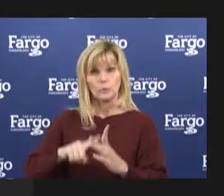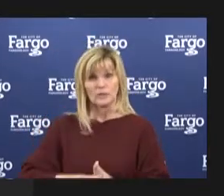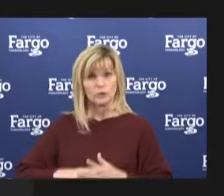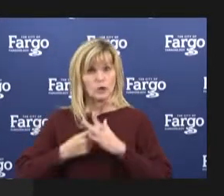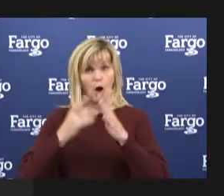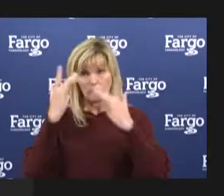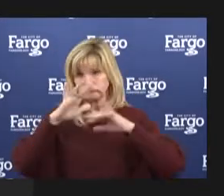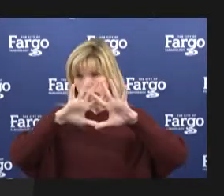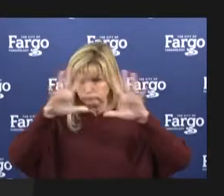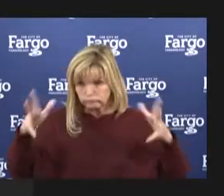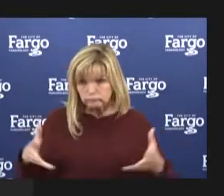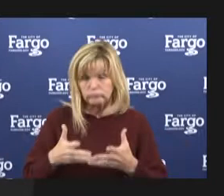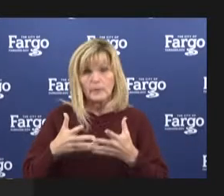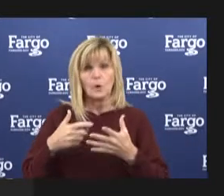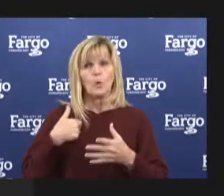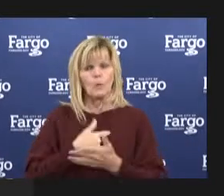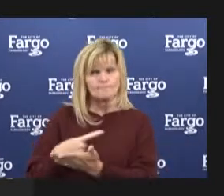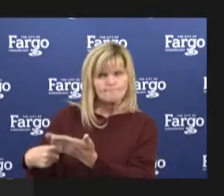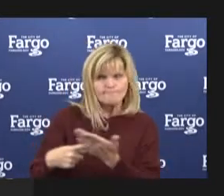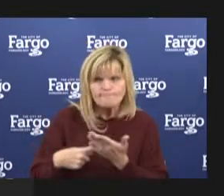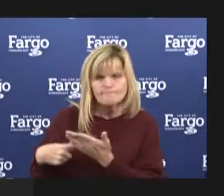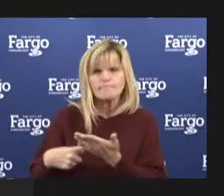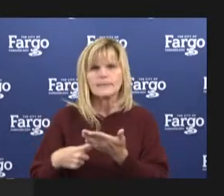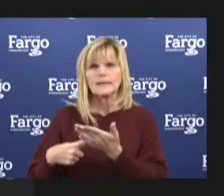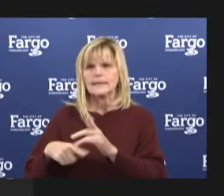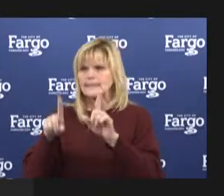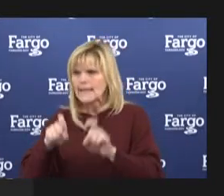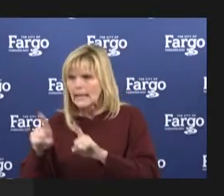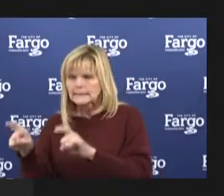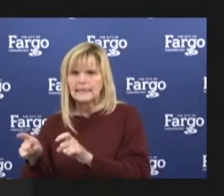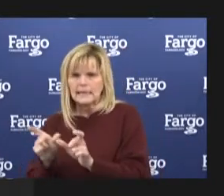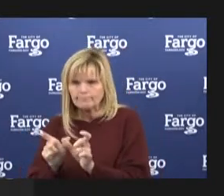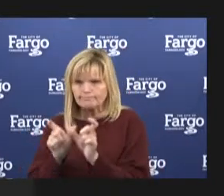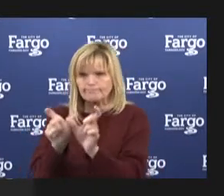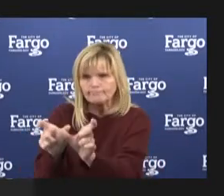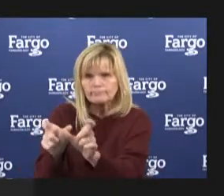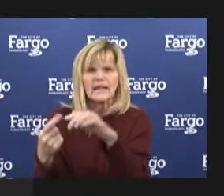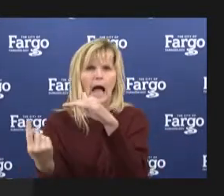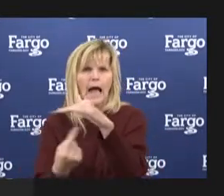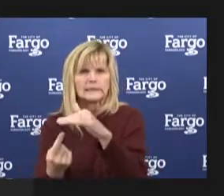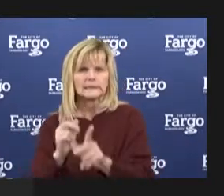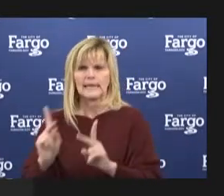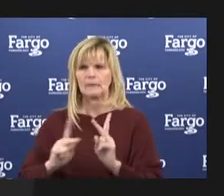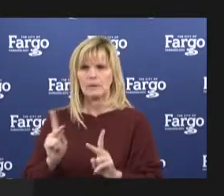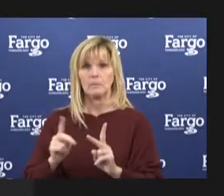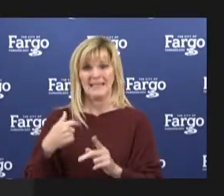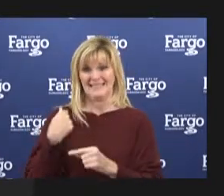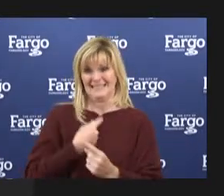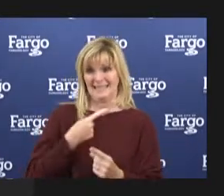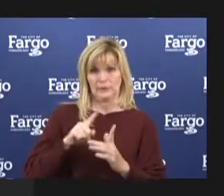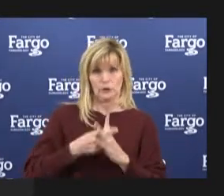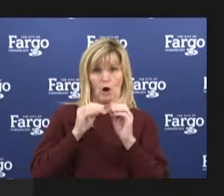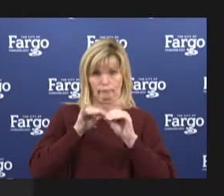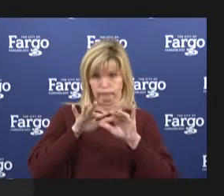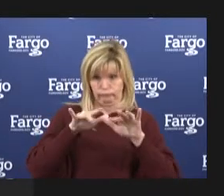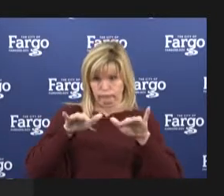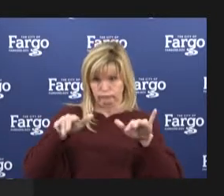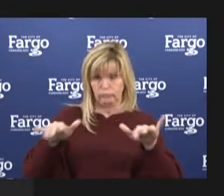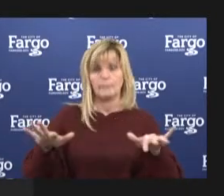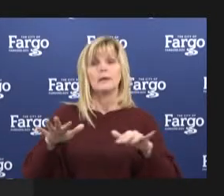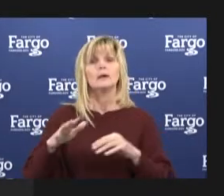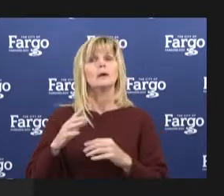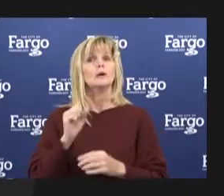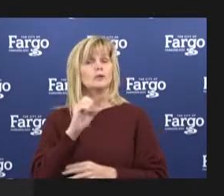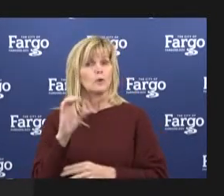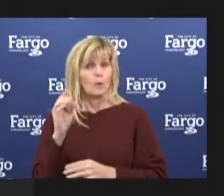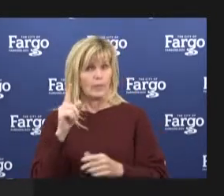have talked about the concept of test, trace, and isolate as a public health strategy for slowing the spread of this virus. In other words, having